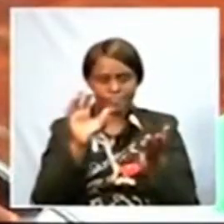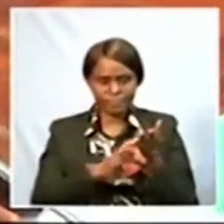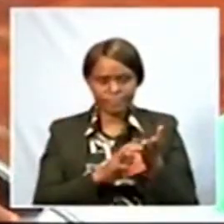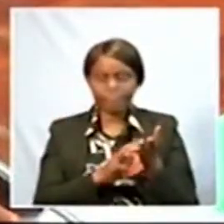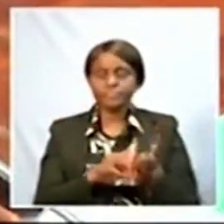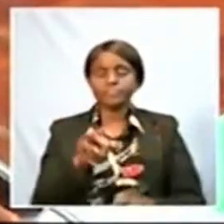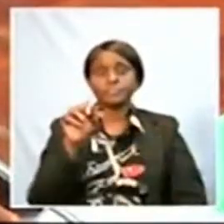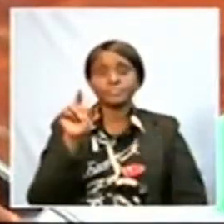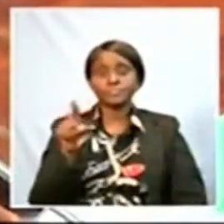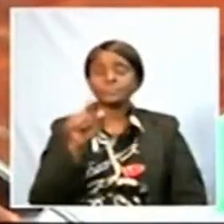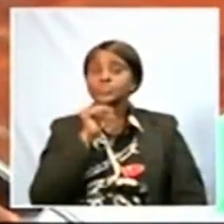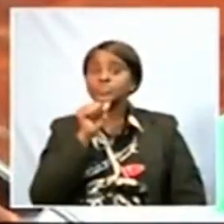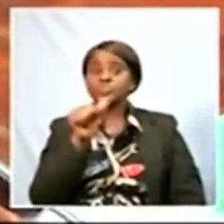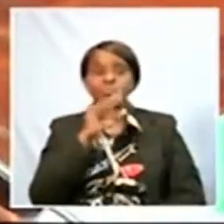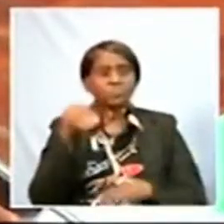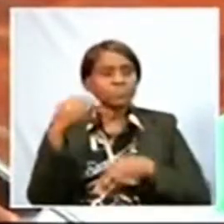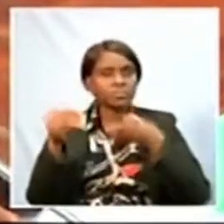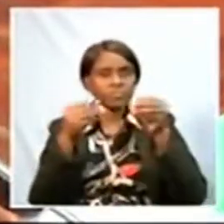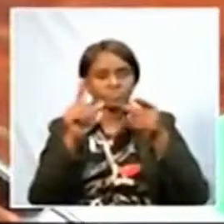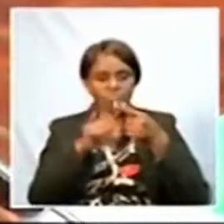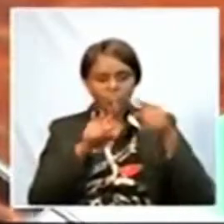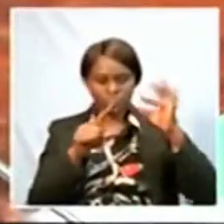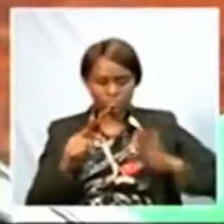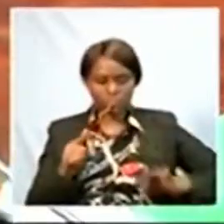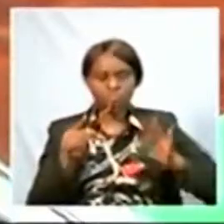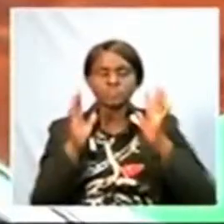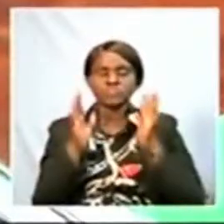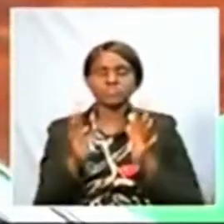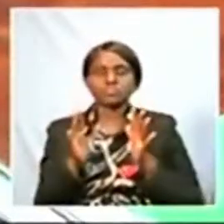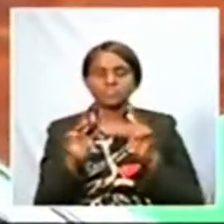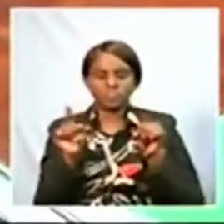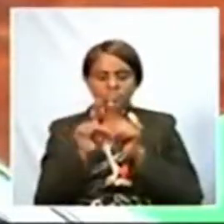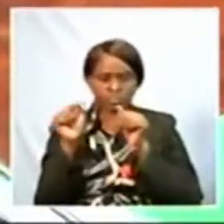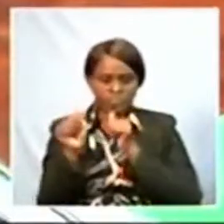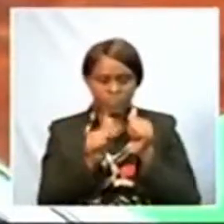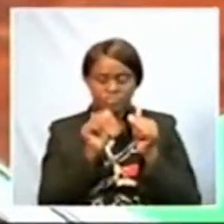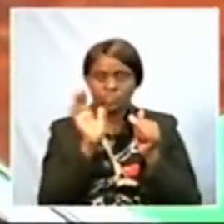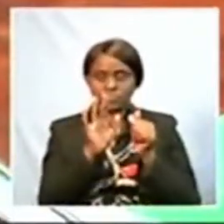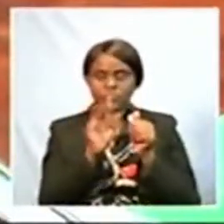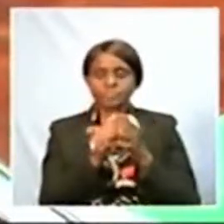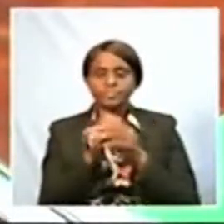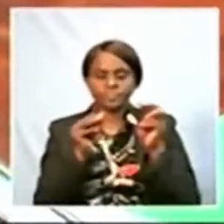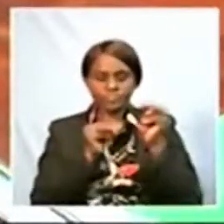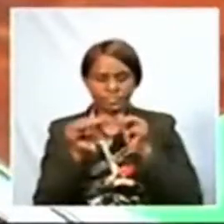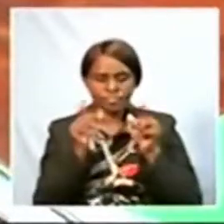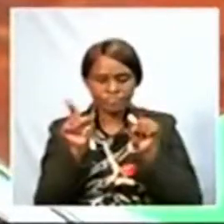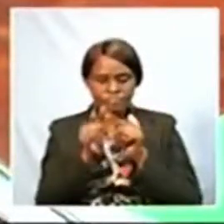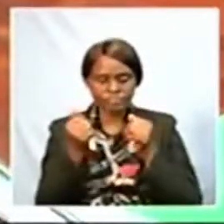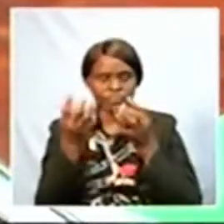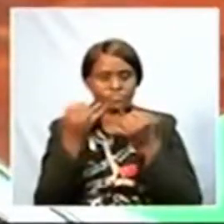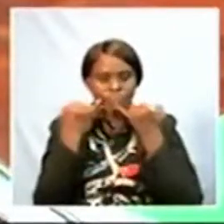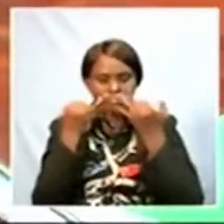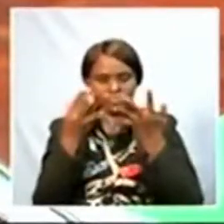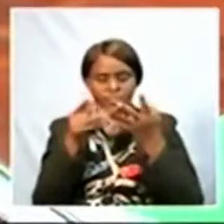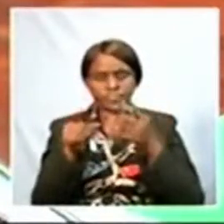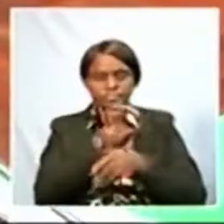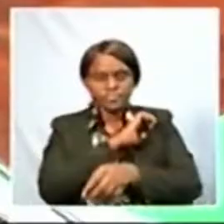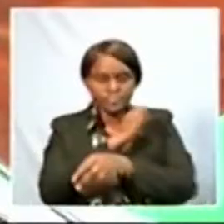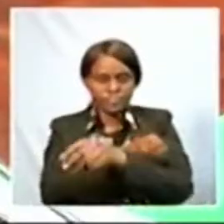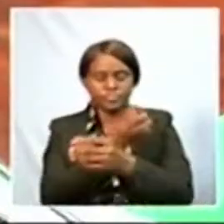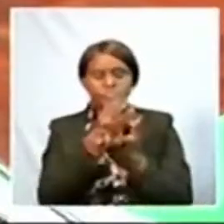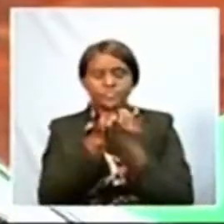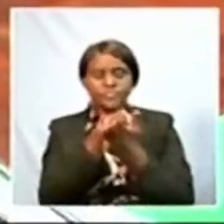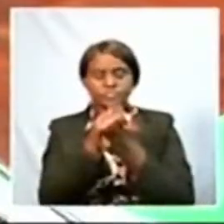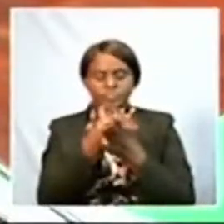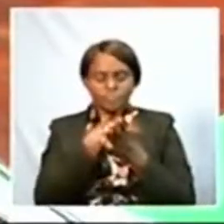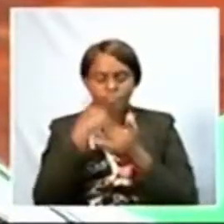11,573,000 was not disbursed to beneficiaries. Action taken. Management would like to state that the empowerment funds